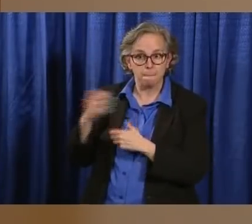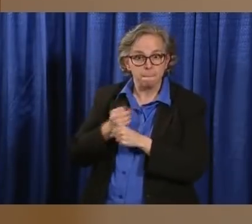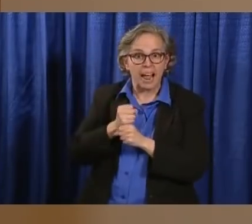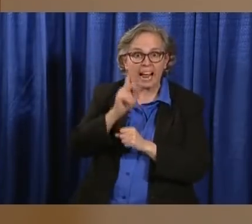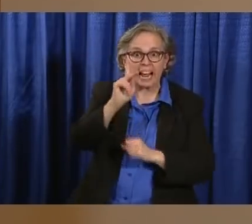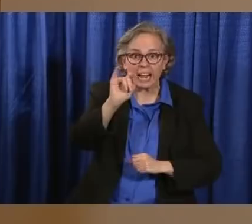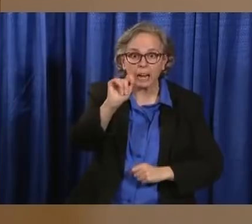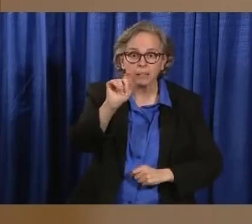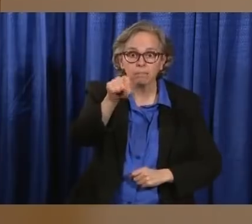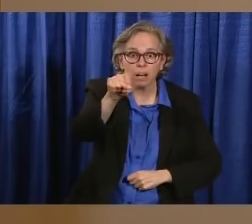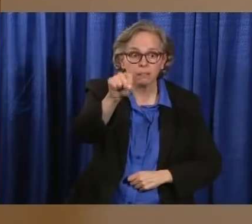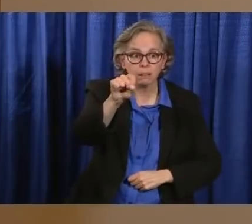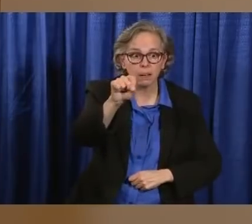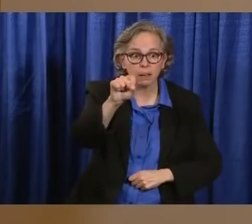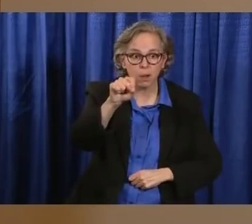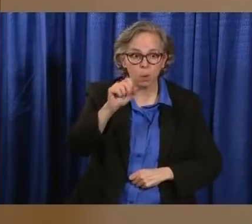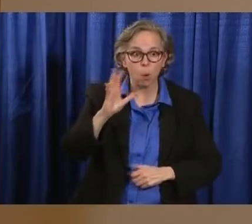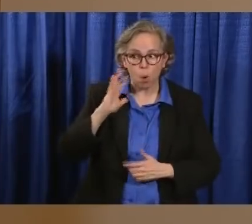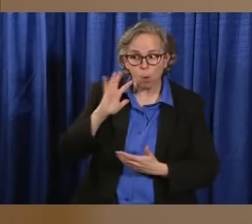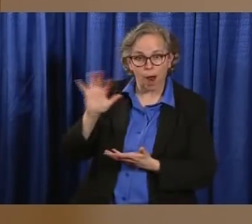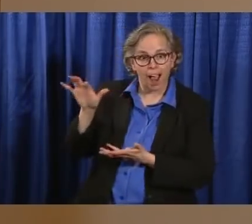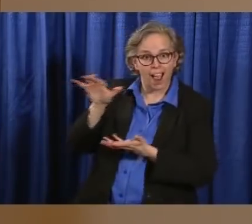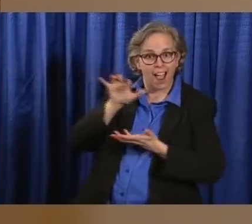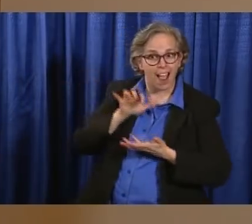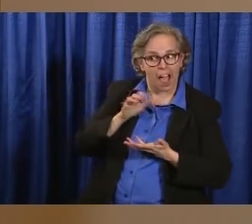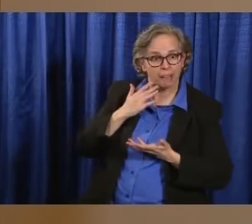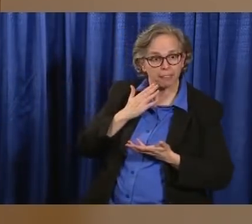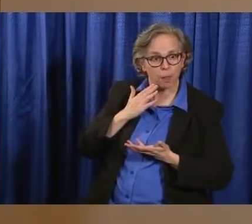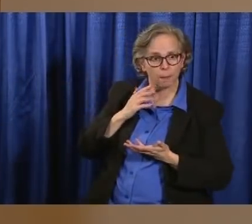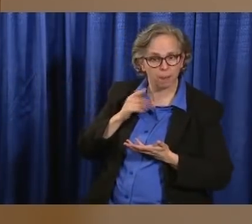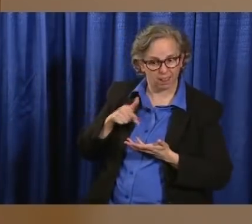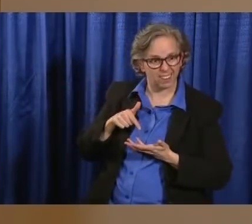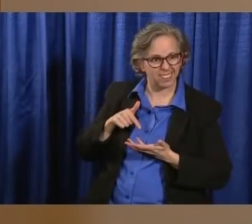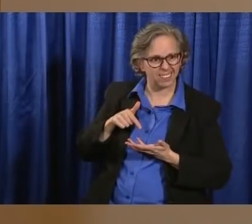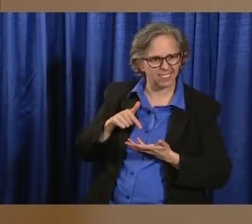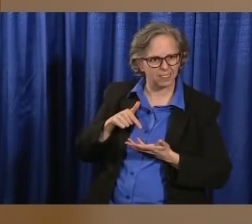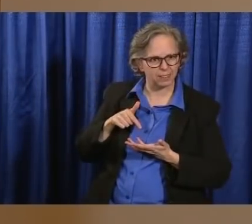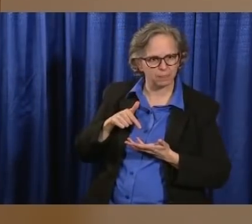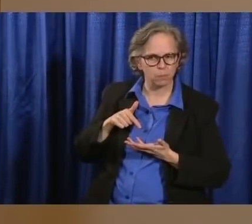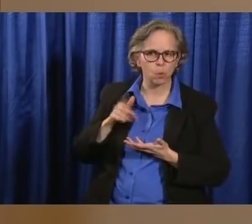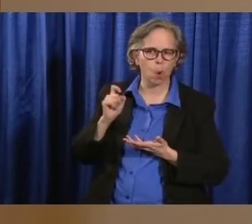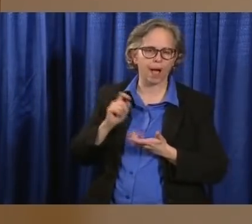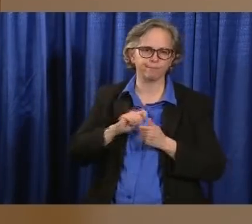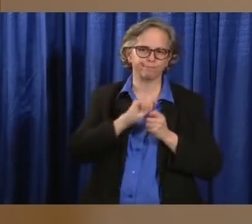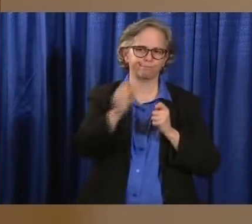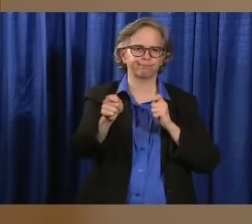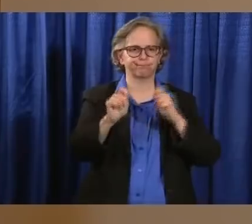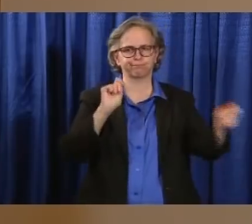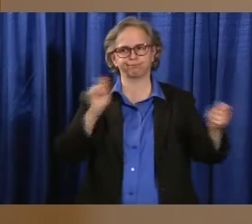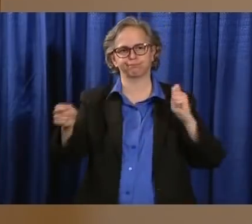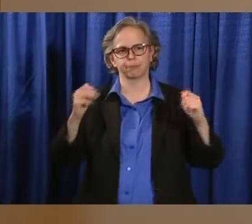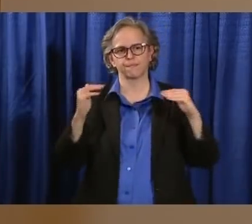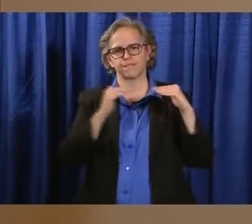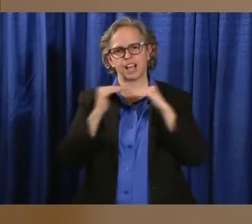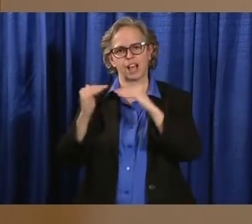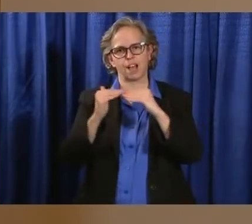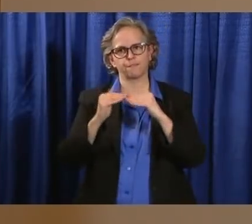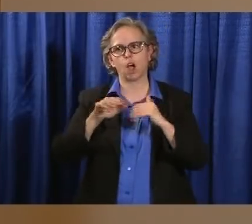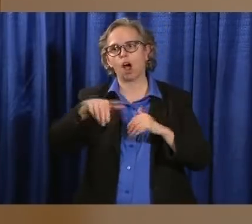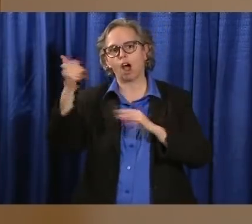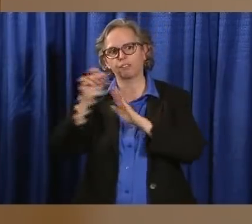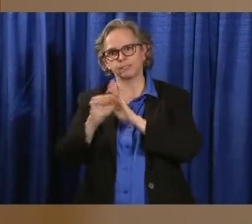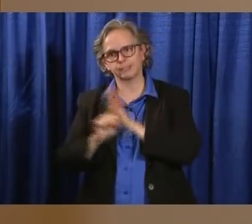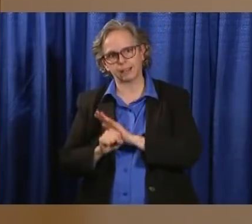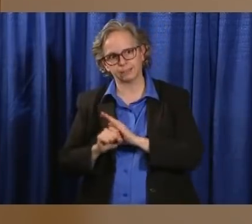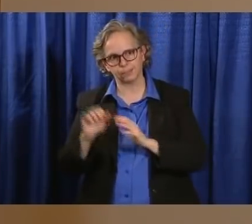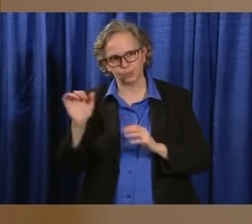in Ohio, but they're having to be fair, and they're having to distribute their supplies equitably across the